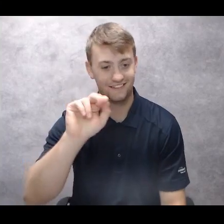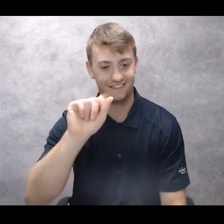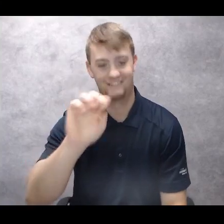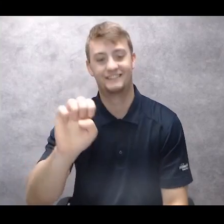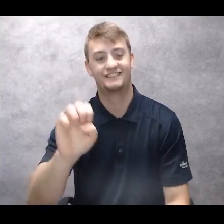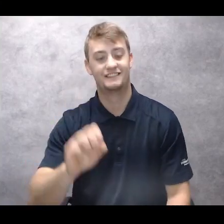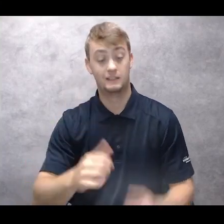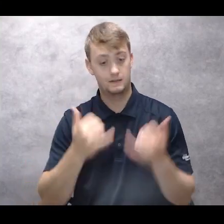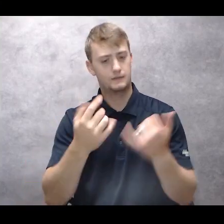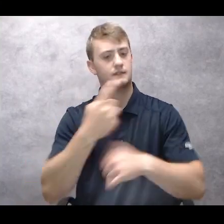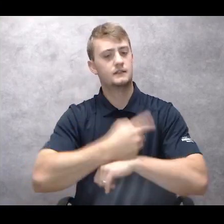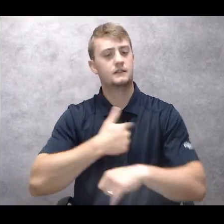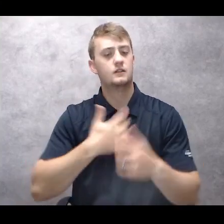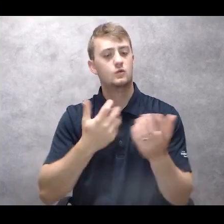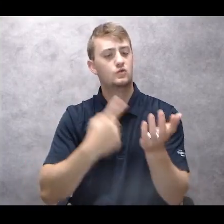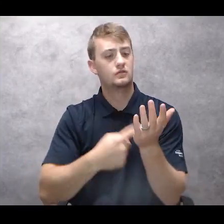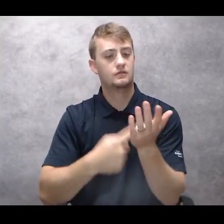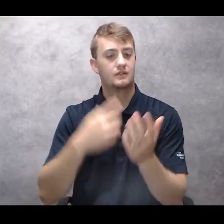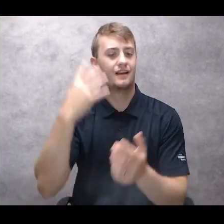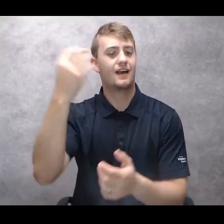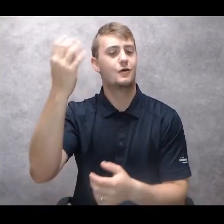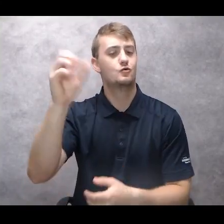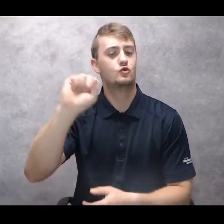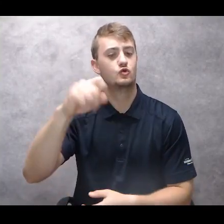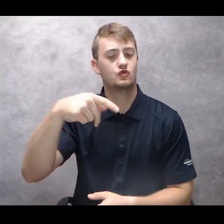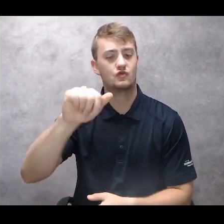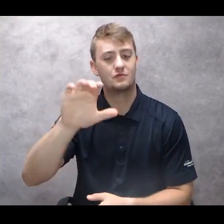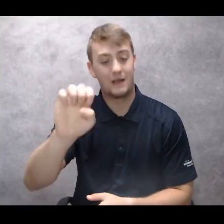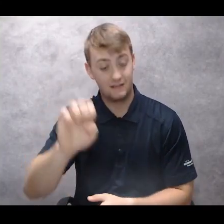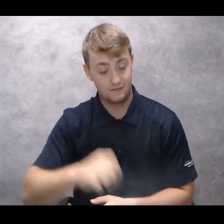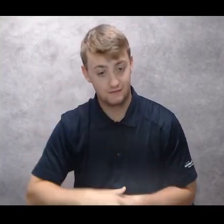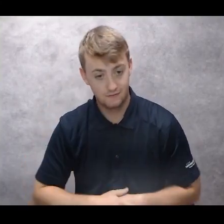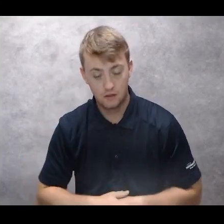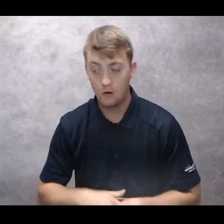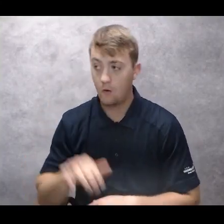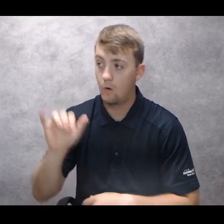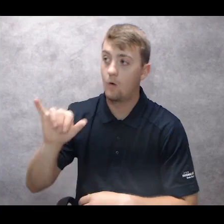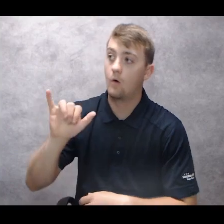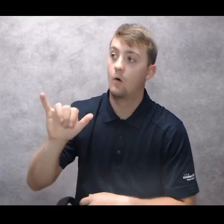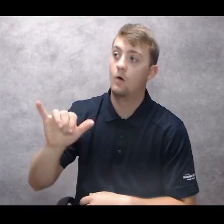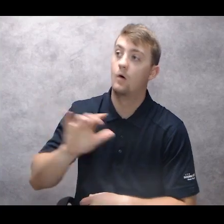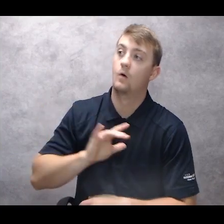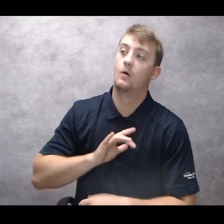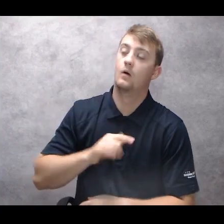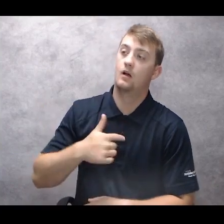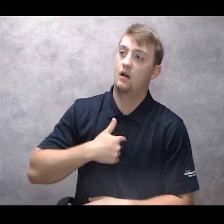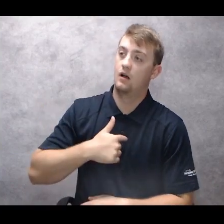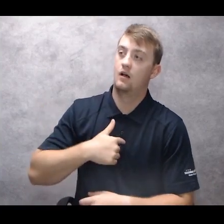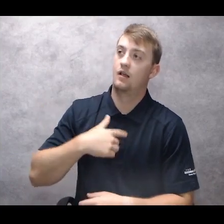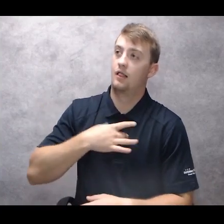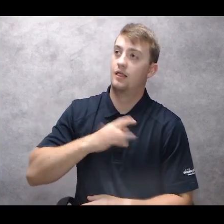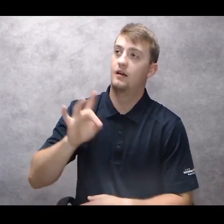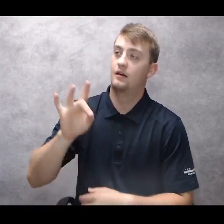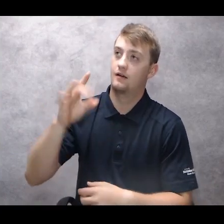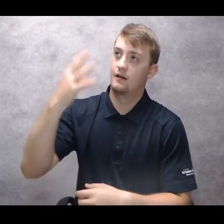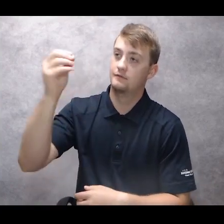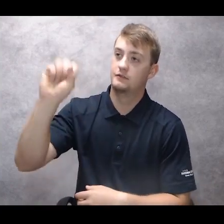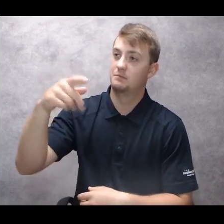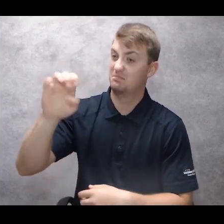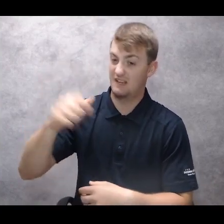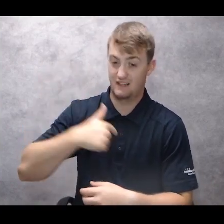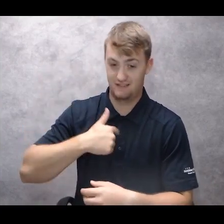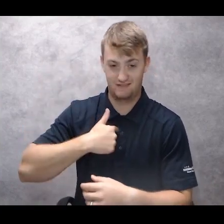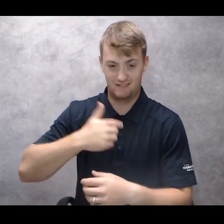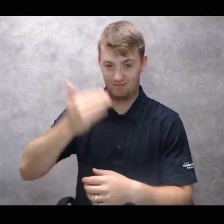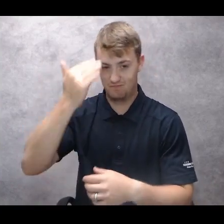All right. Hi, Nate. Today I want to talk about outer space. Oh, I like outer space. I